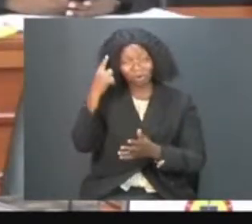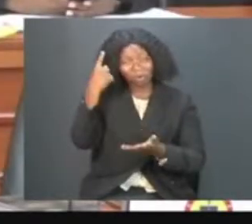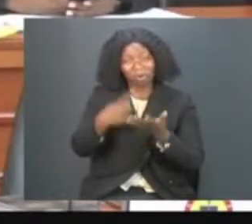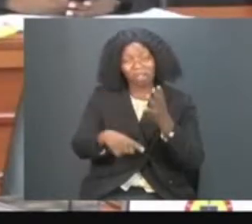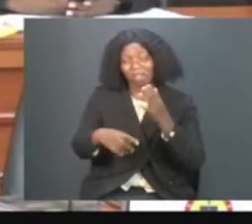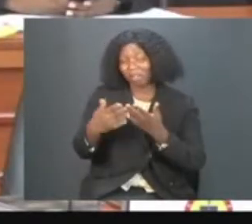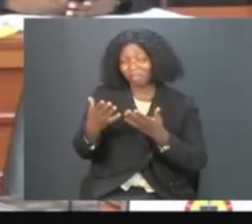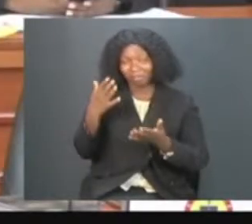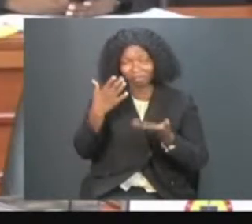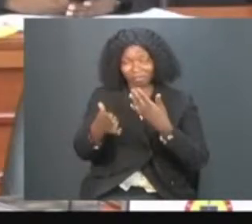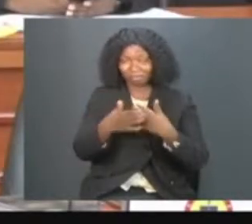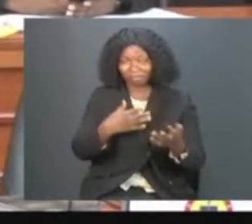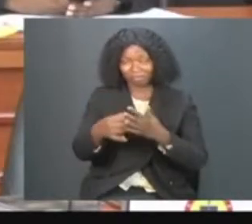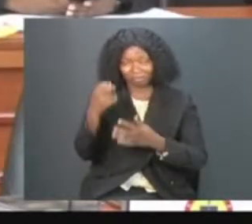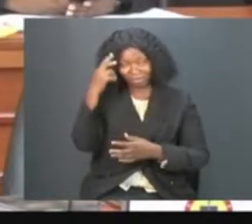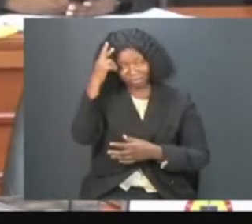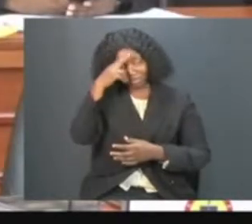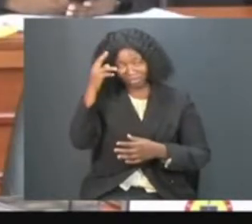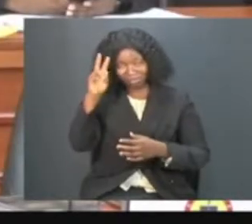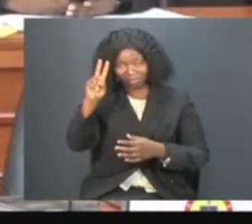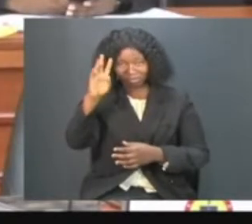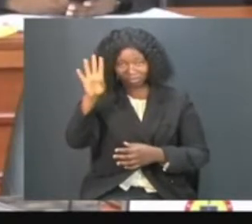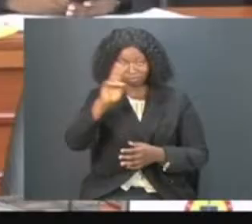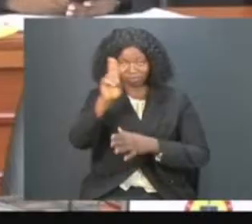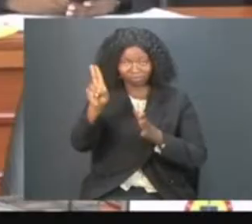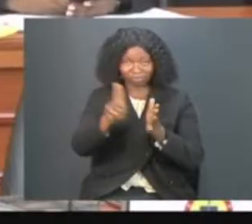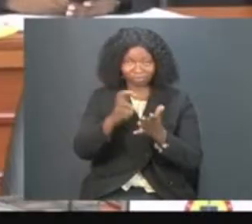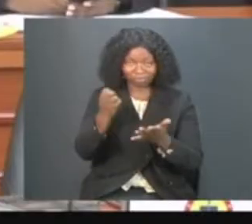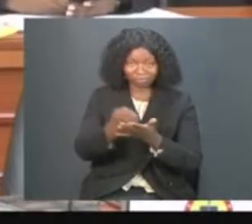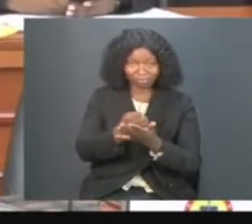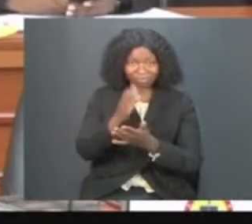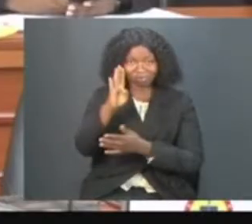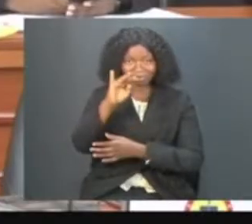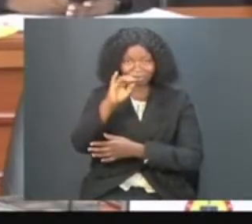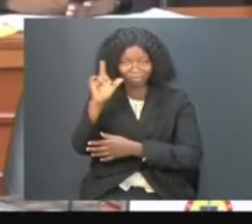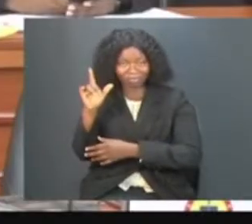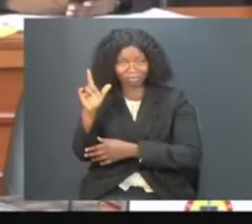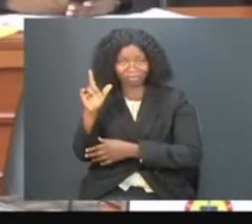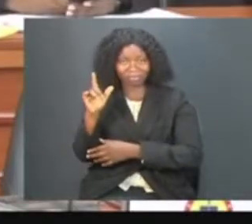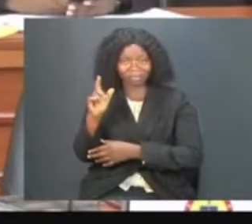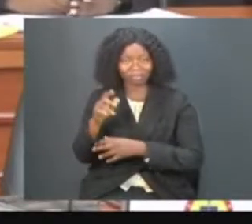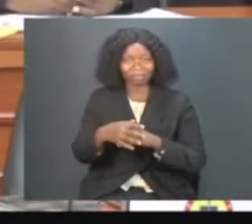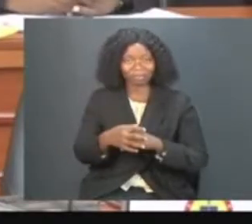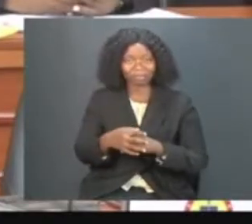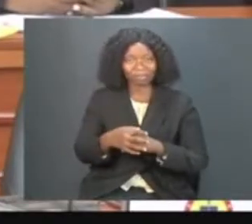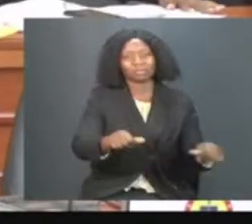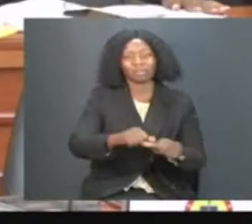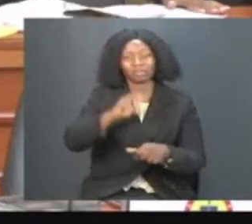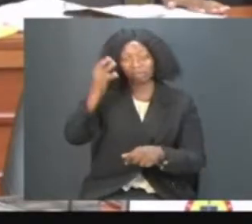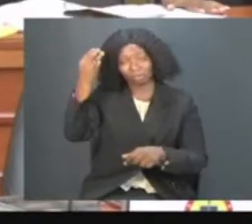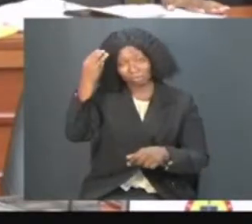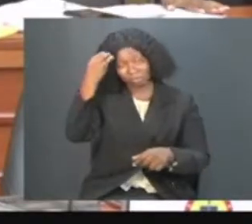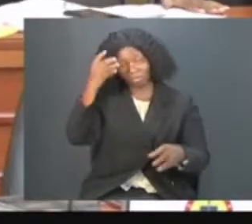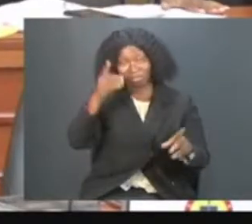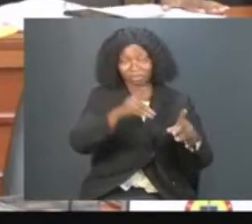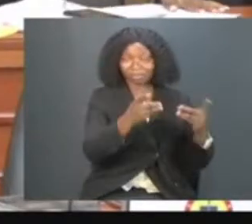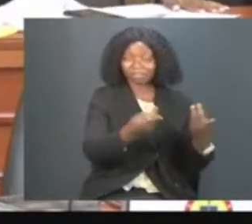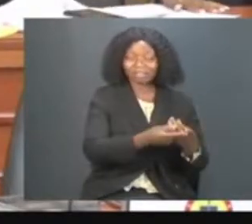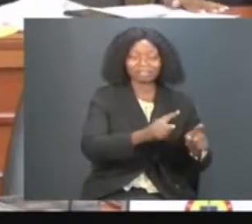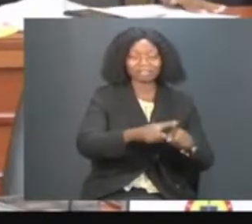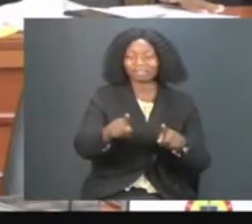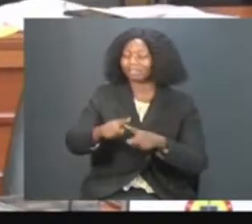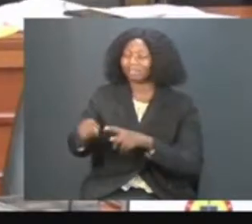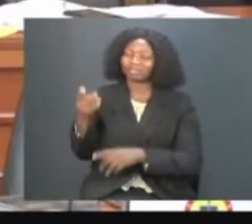reason the 24-hour economy bill has been passed or a policy document has been submitted. And so it's